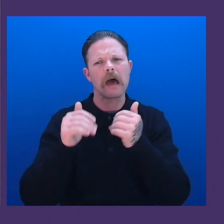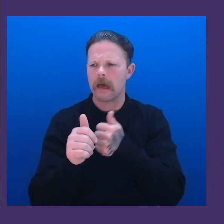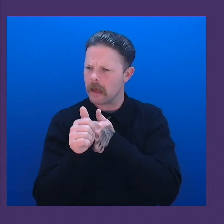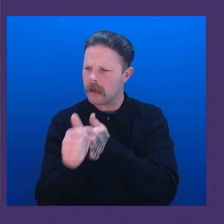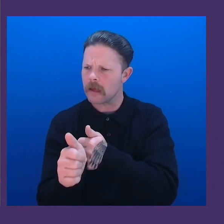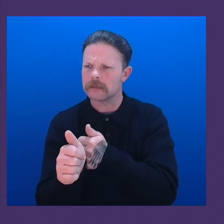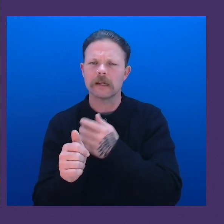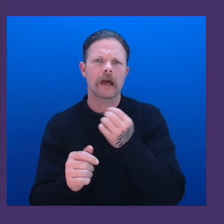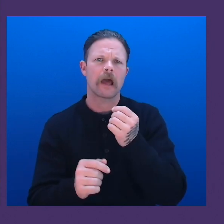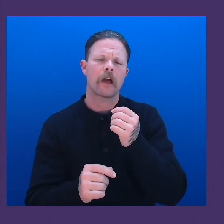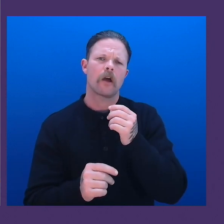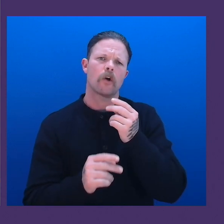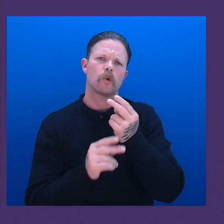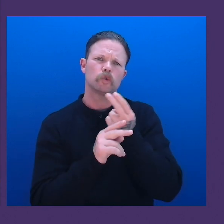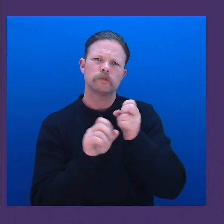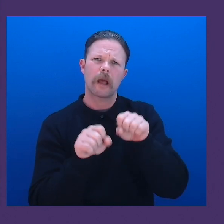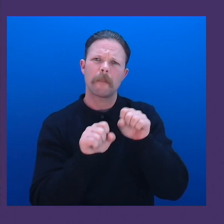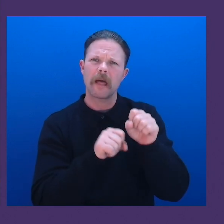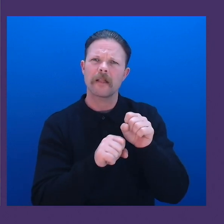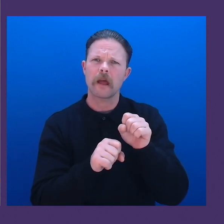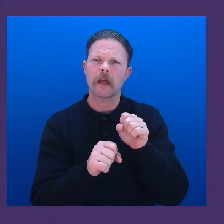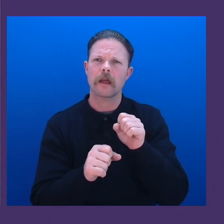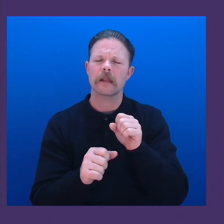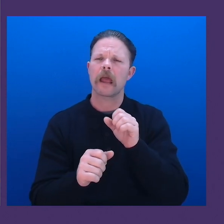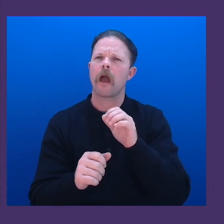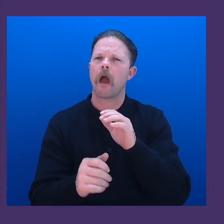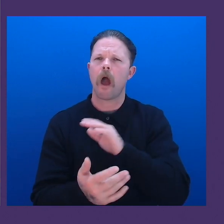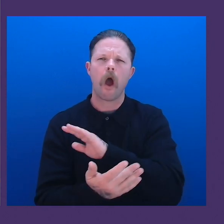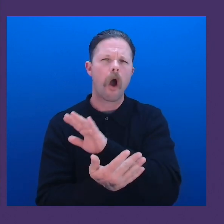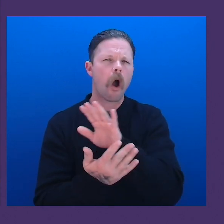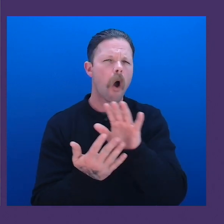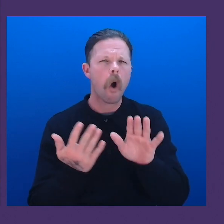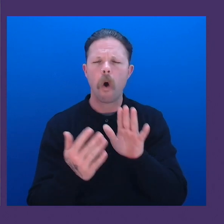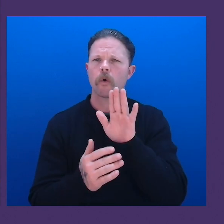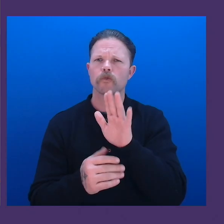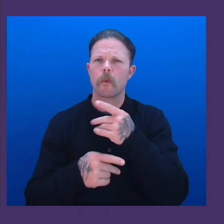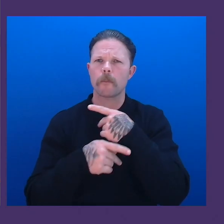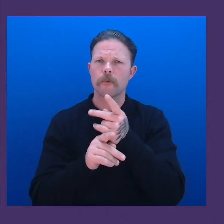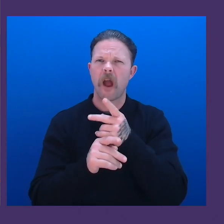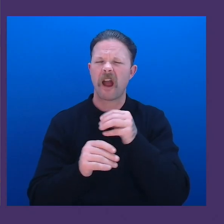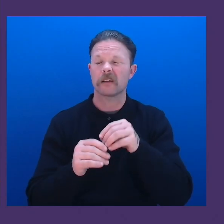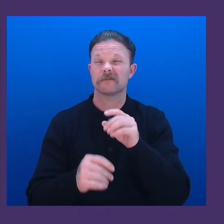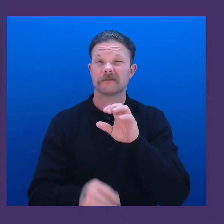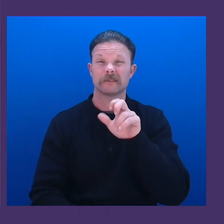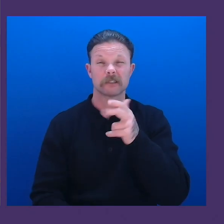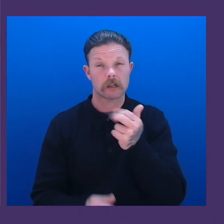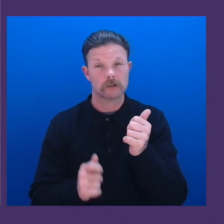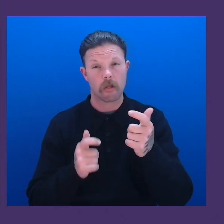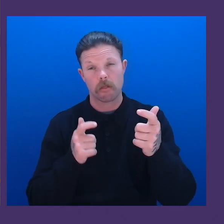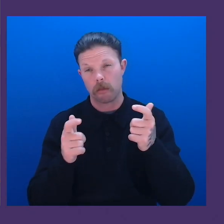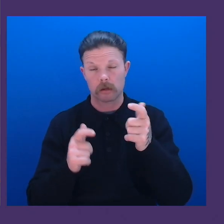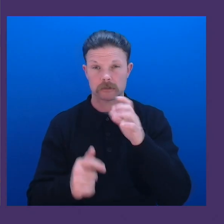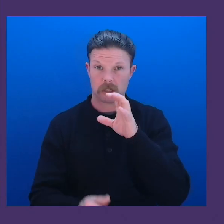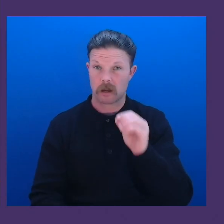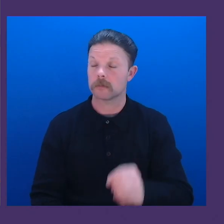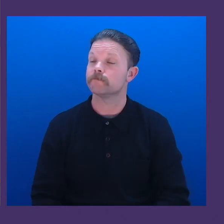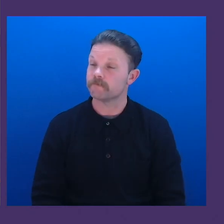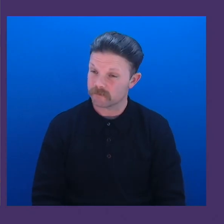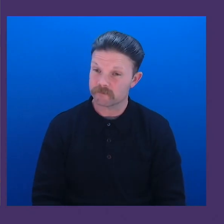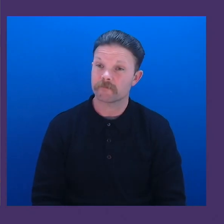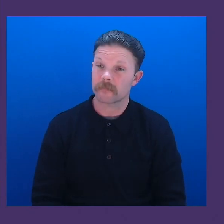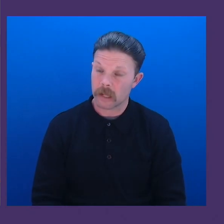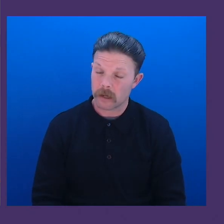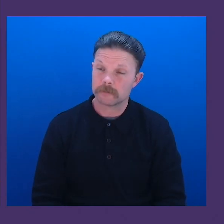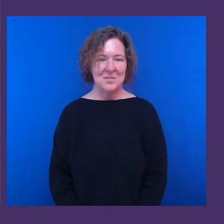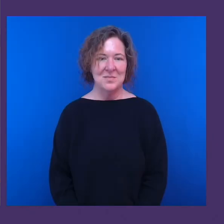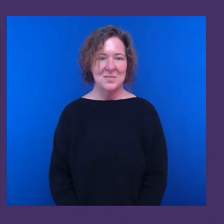usability across all of your products at such a large company? Yeah, that's a great question. And I